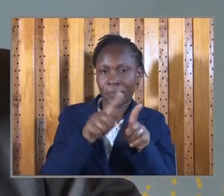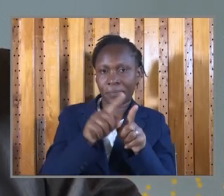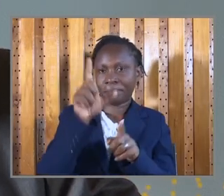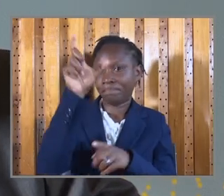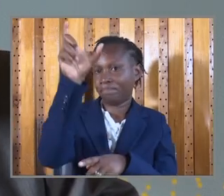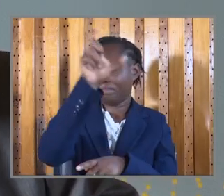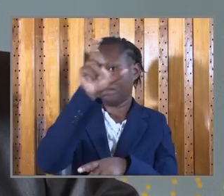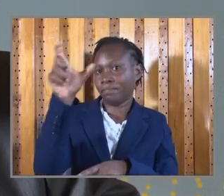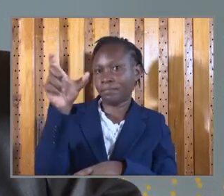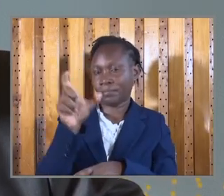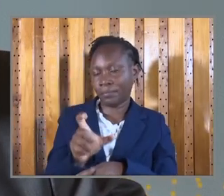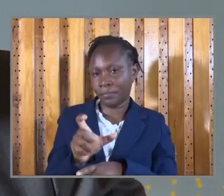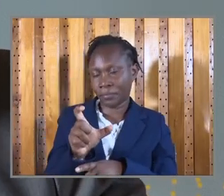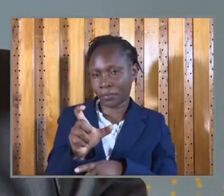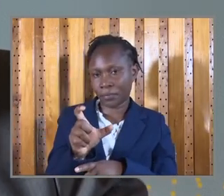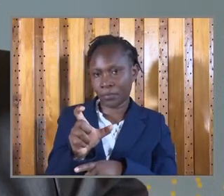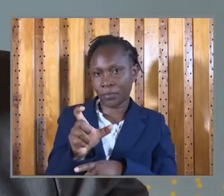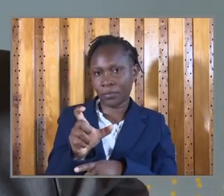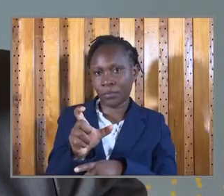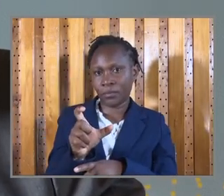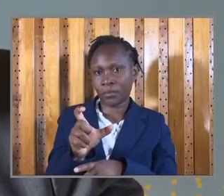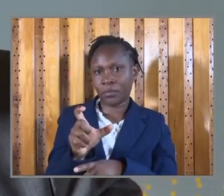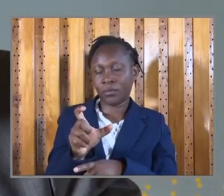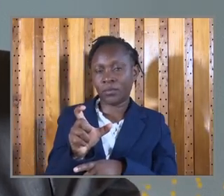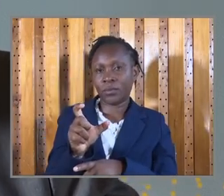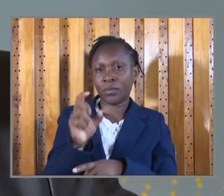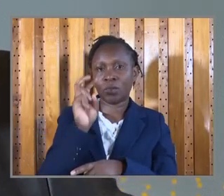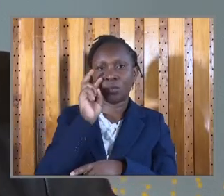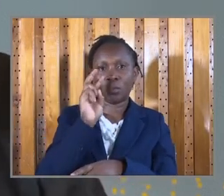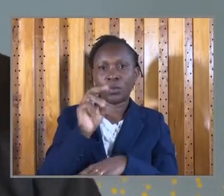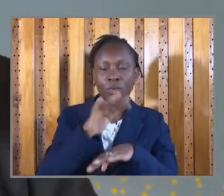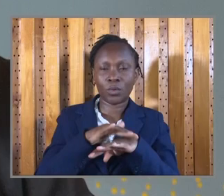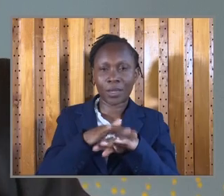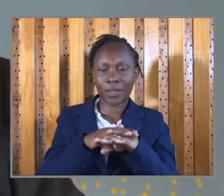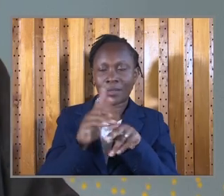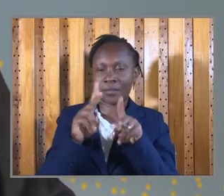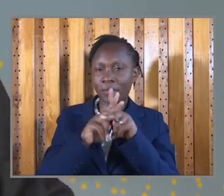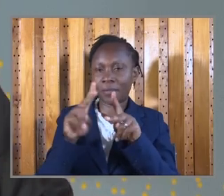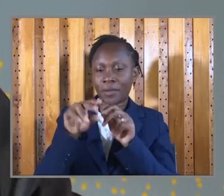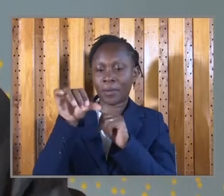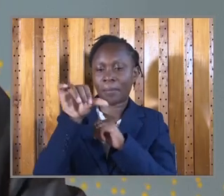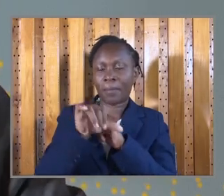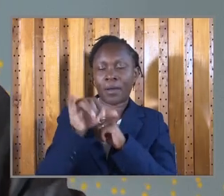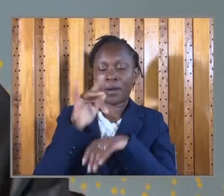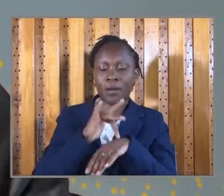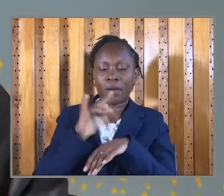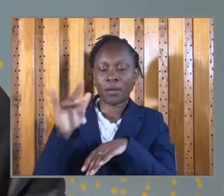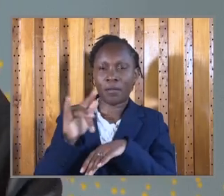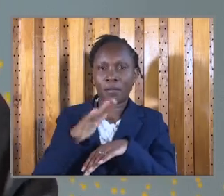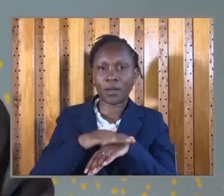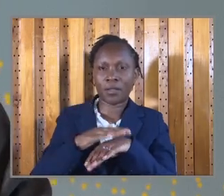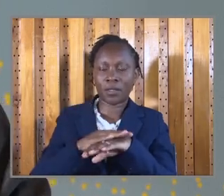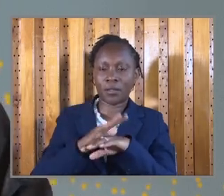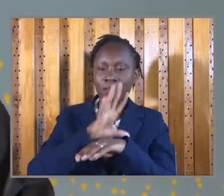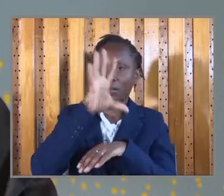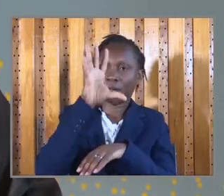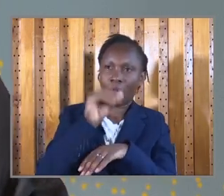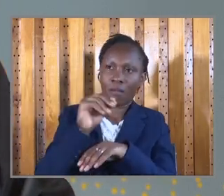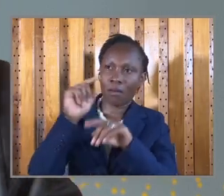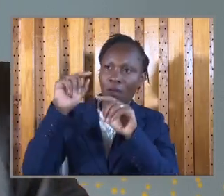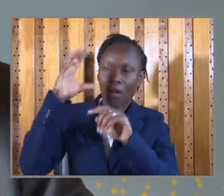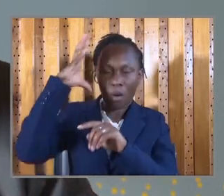And you need only look at its terrible impact on the Horn of Africa to appreciate what lies